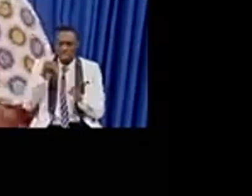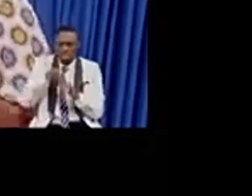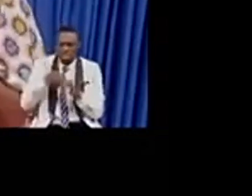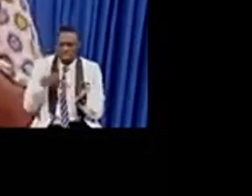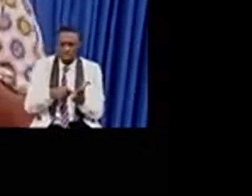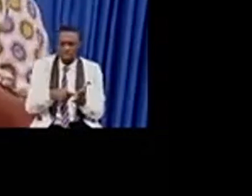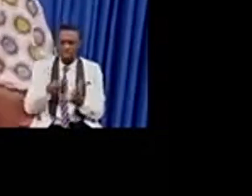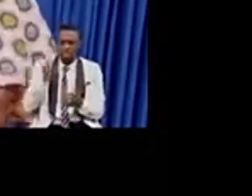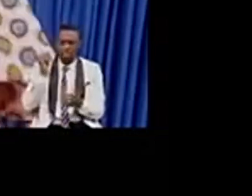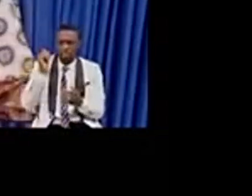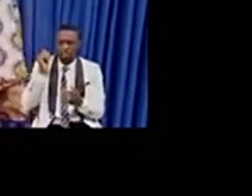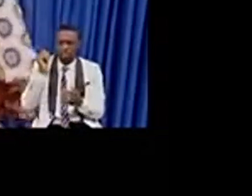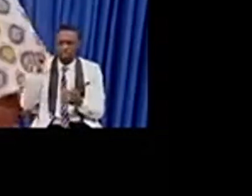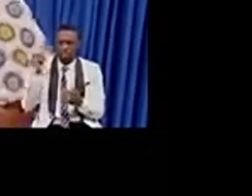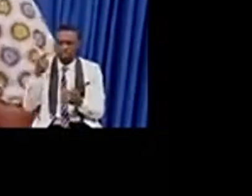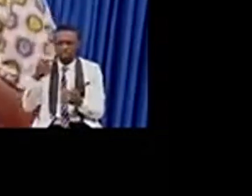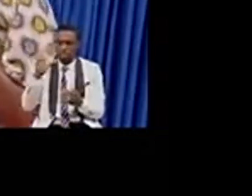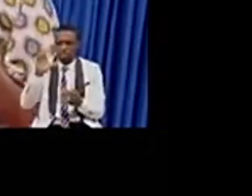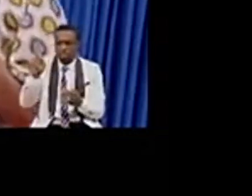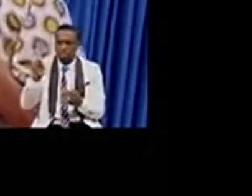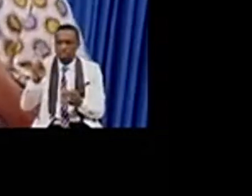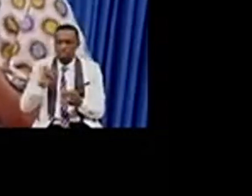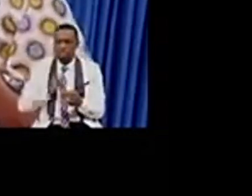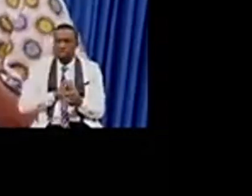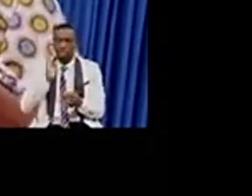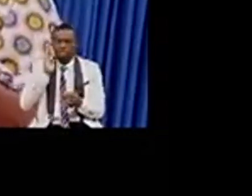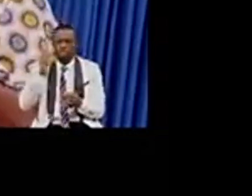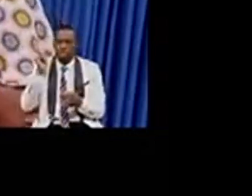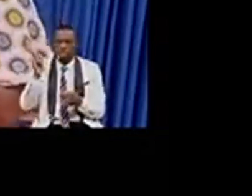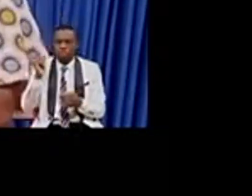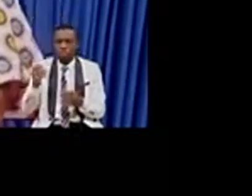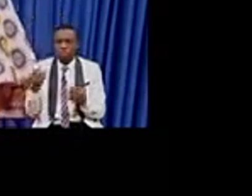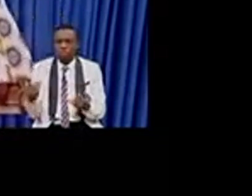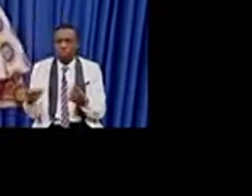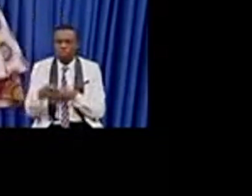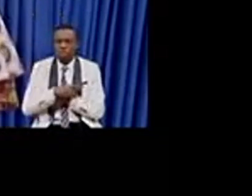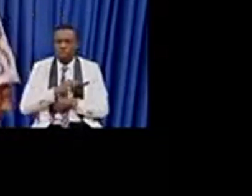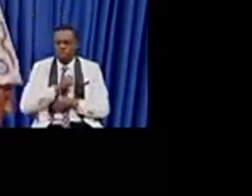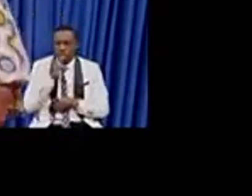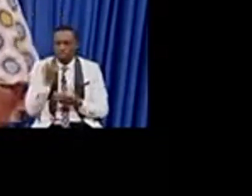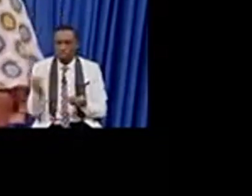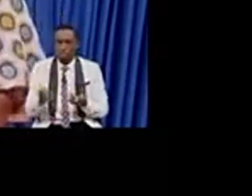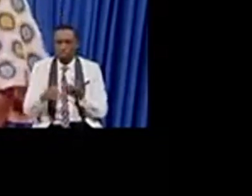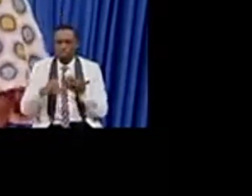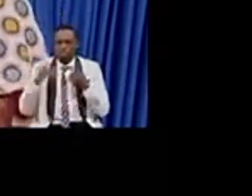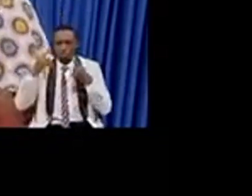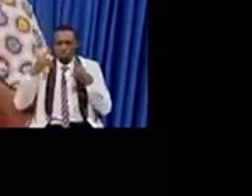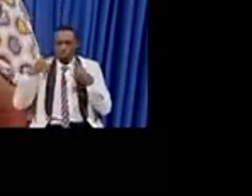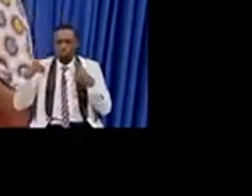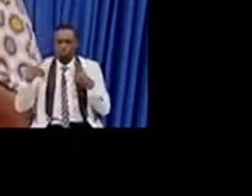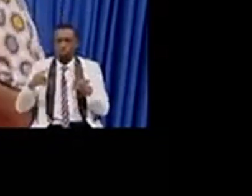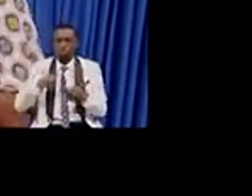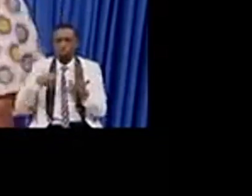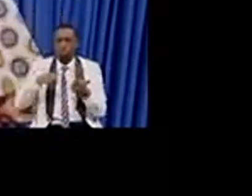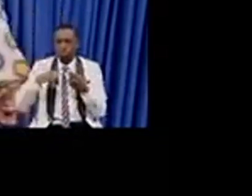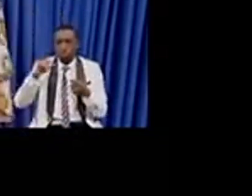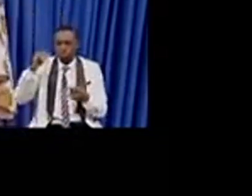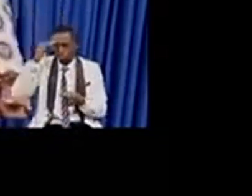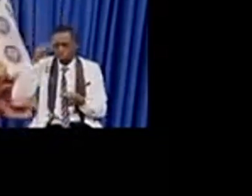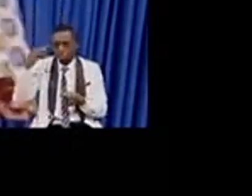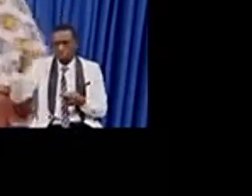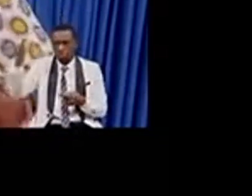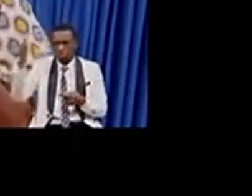of all the brethren. Today I'm here to testify. Praise the Lord. When the man of God was praying